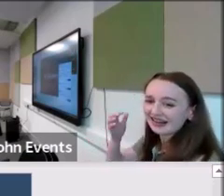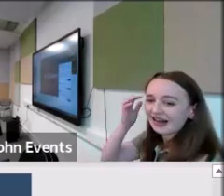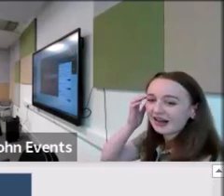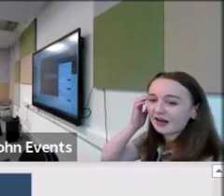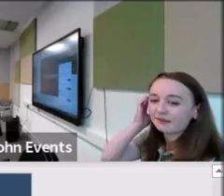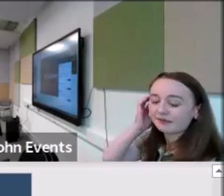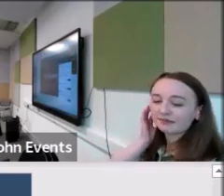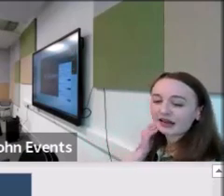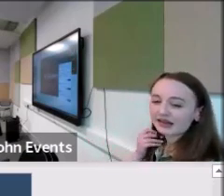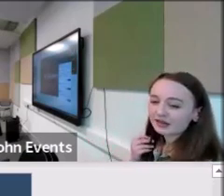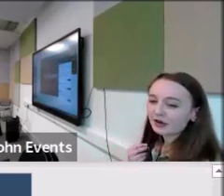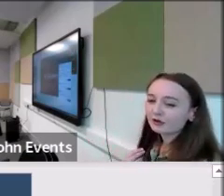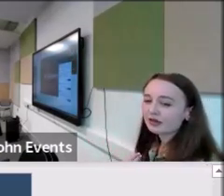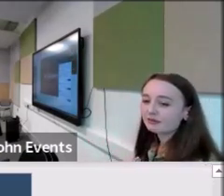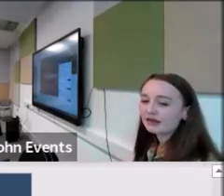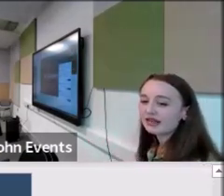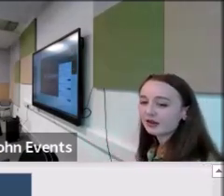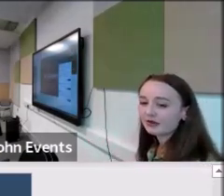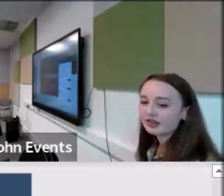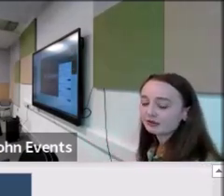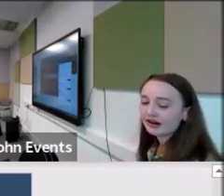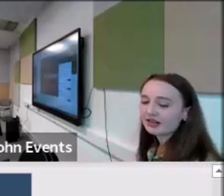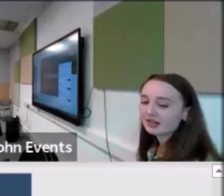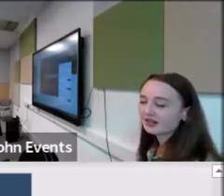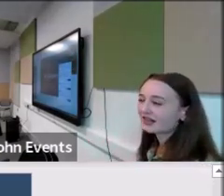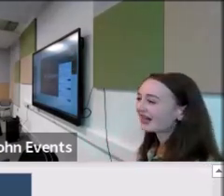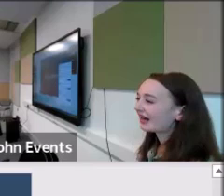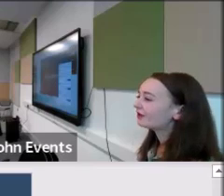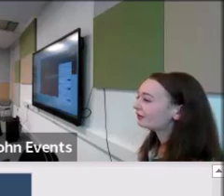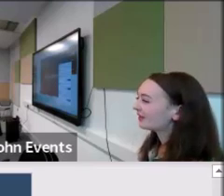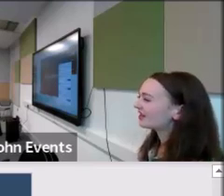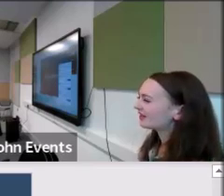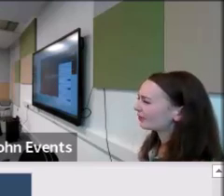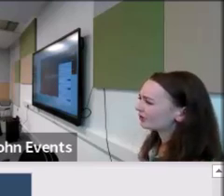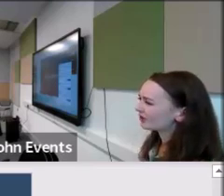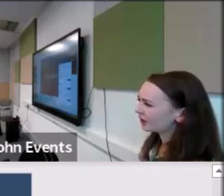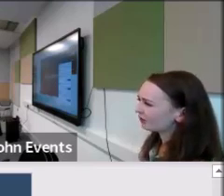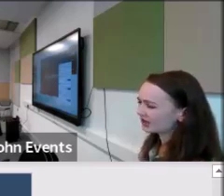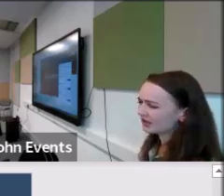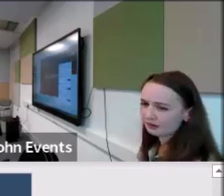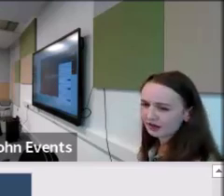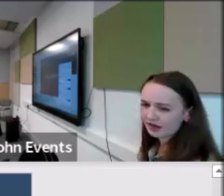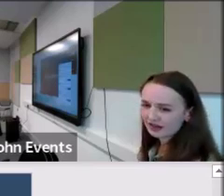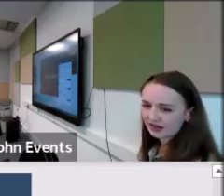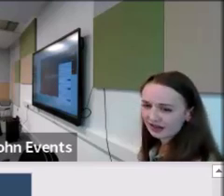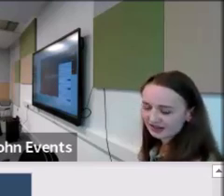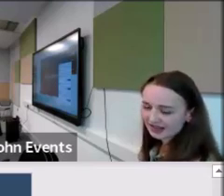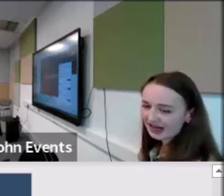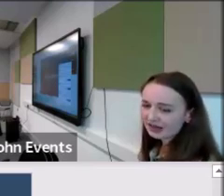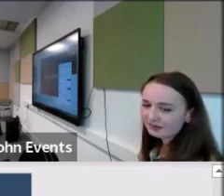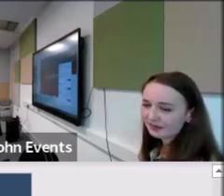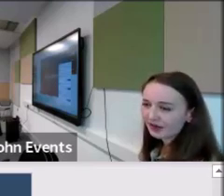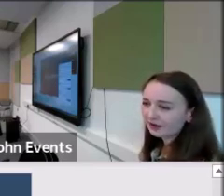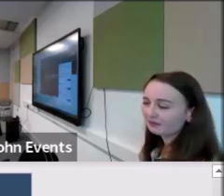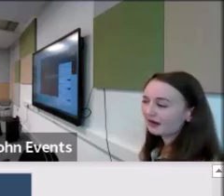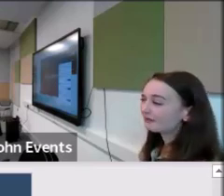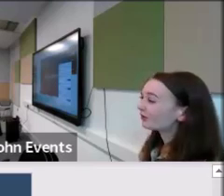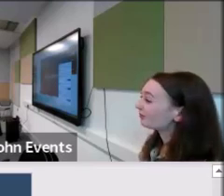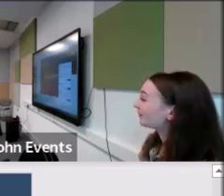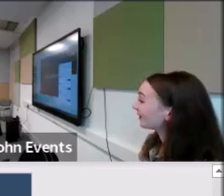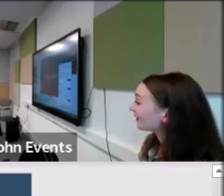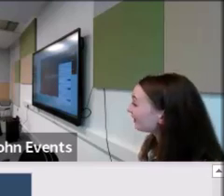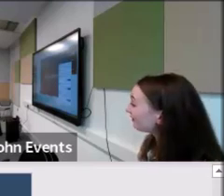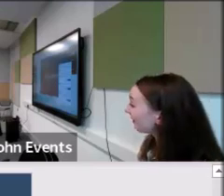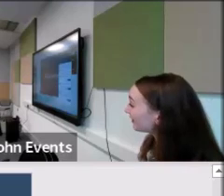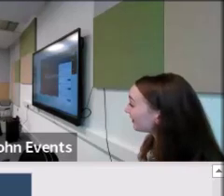generally. And I know that being in those situations, it can feel really difficult to know what to do at the time. I'm